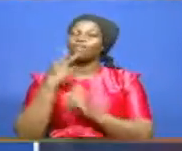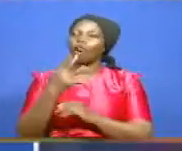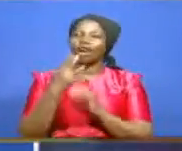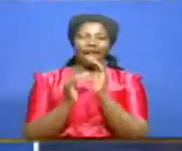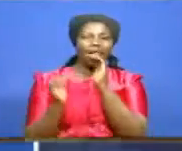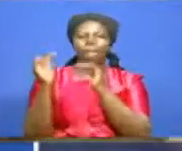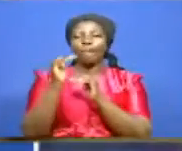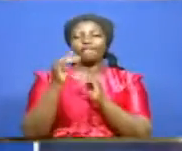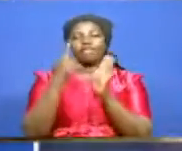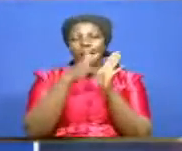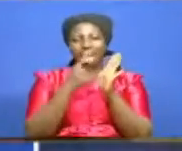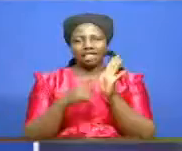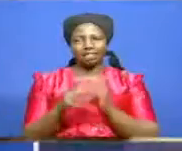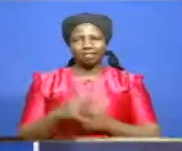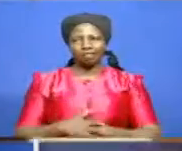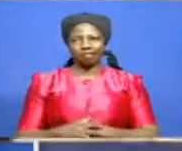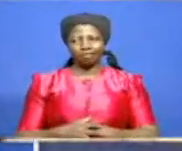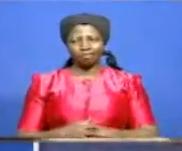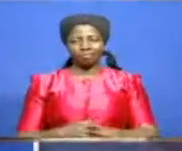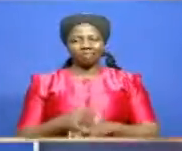marks.